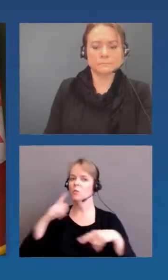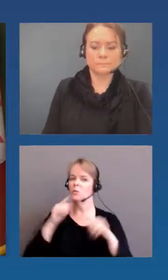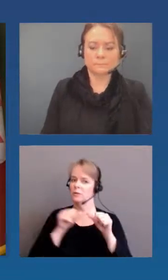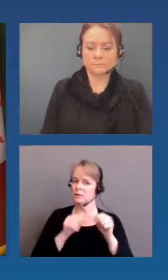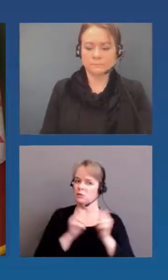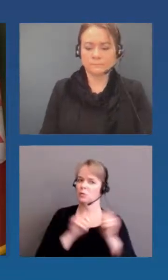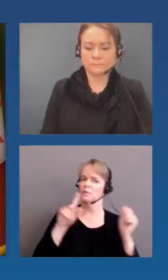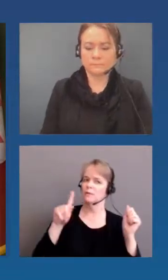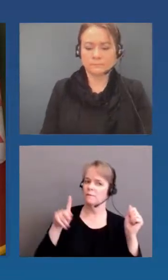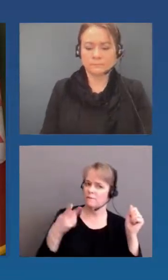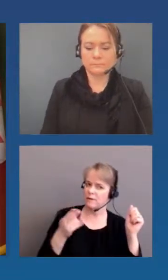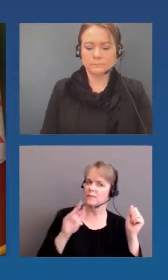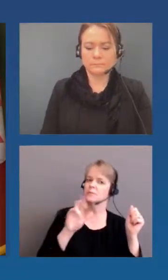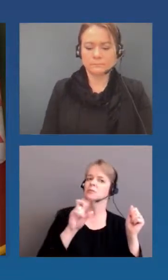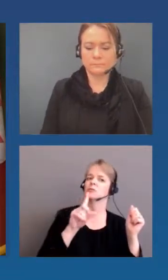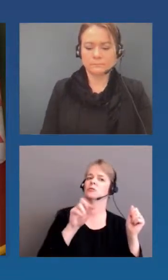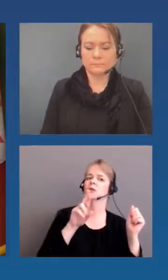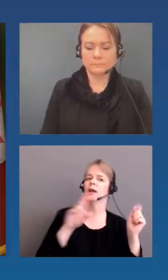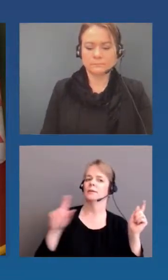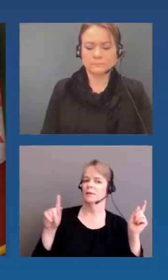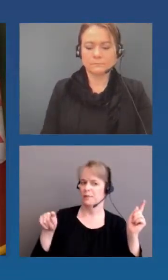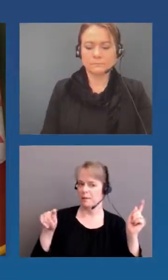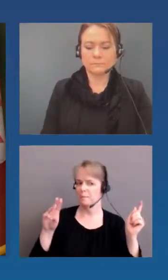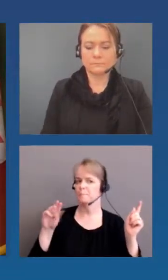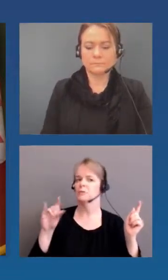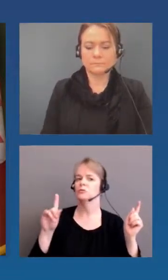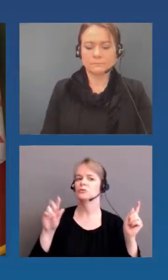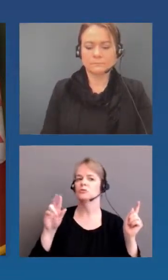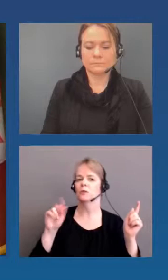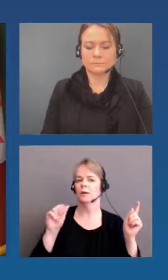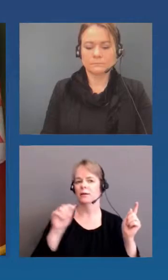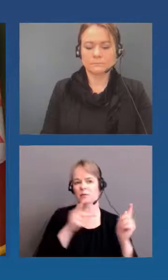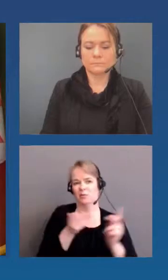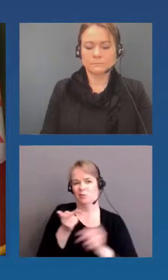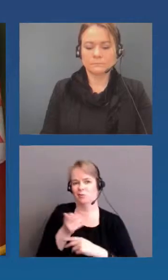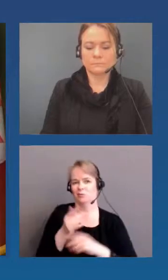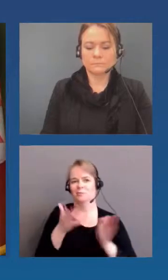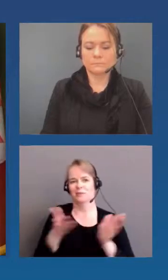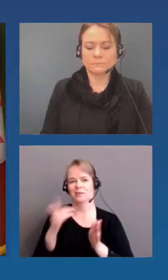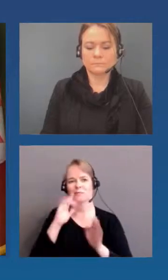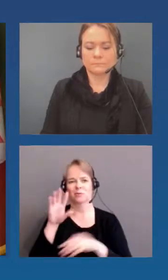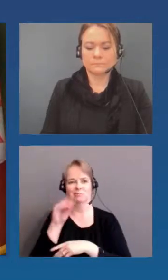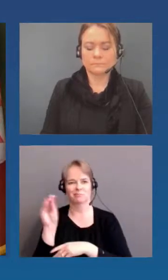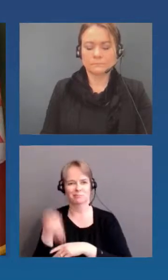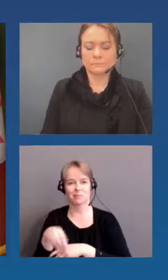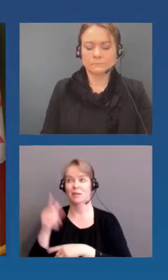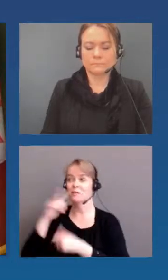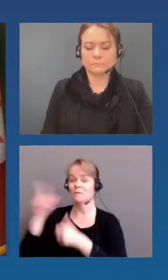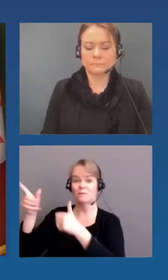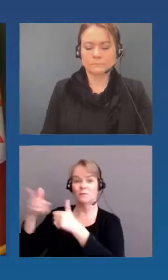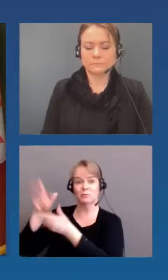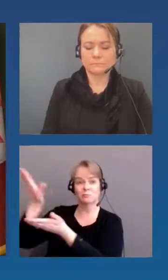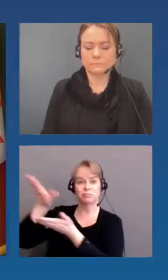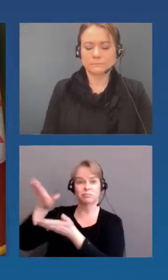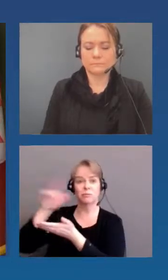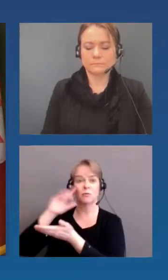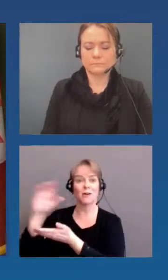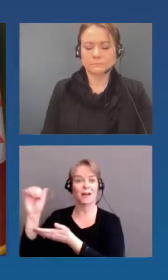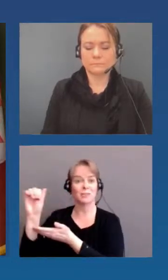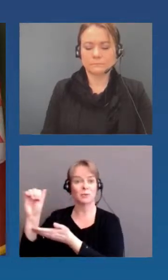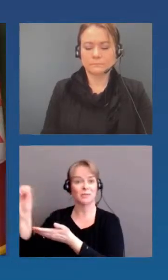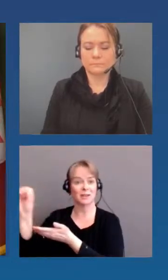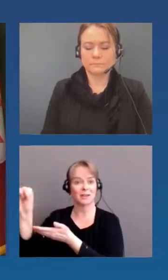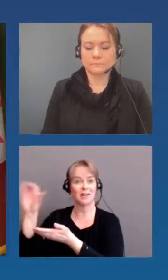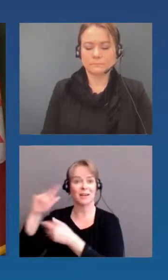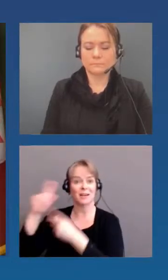Moderna here in Ottawa, and that's what our planning is doing. The first batch of AstraZeneca that's arriving is going into those